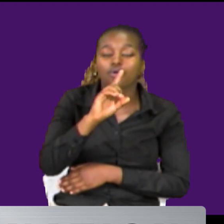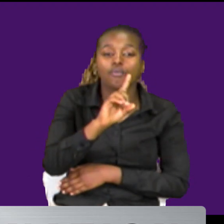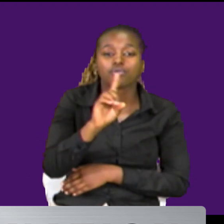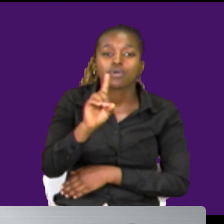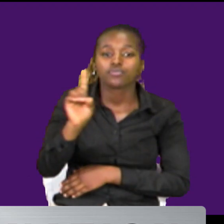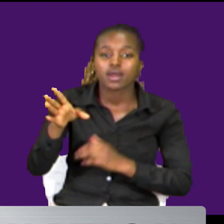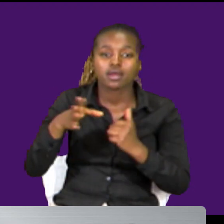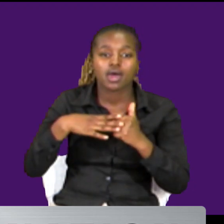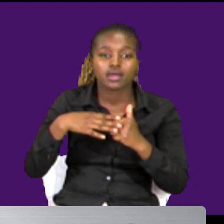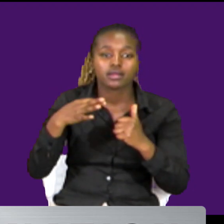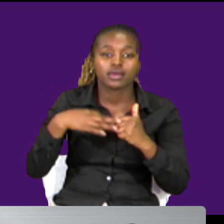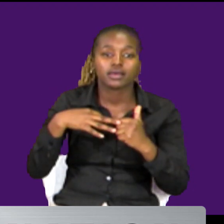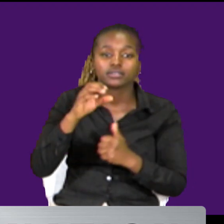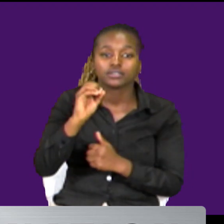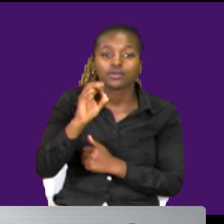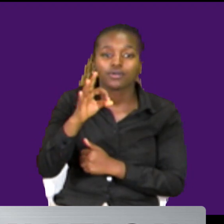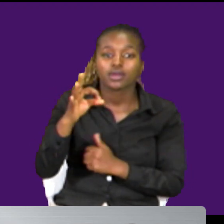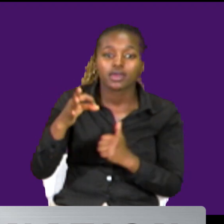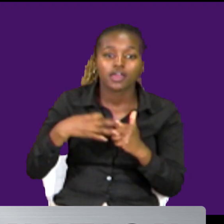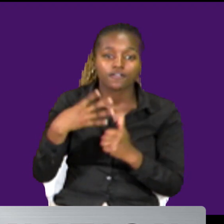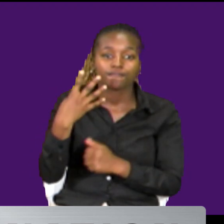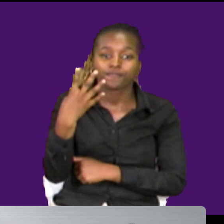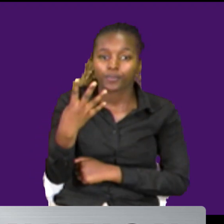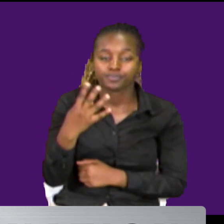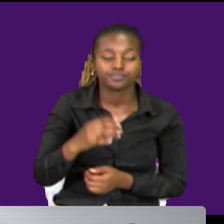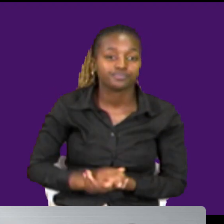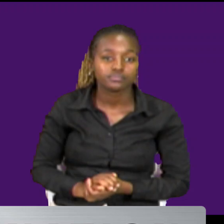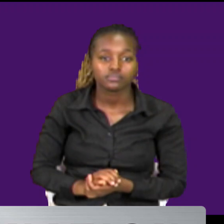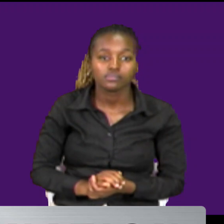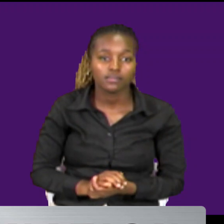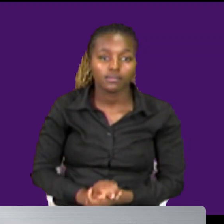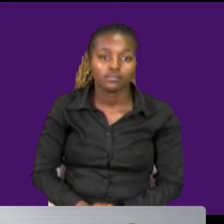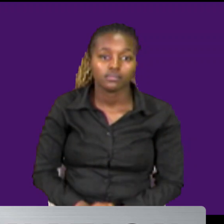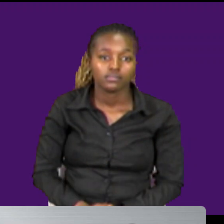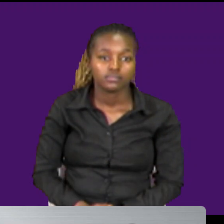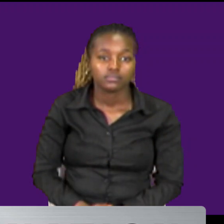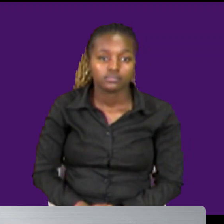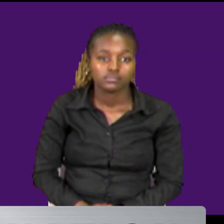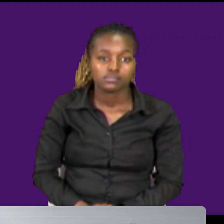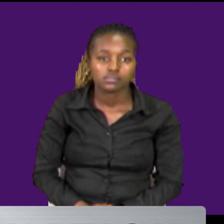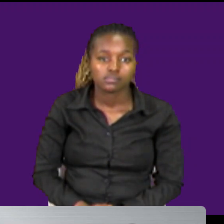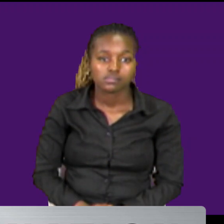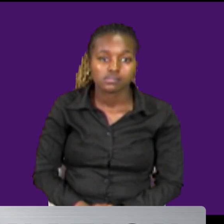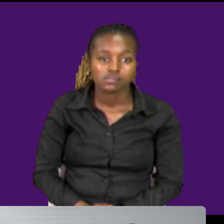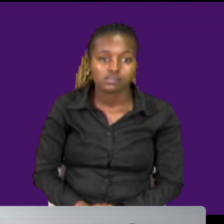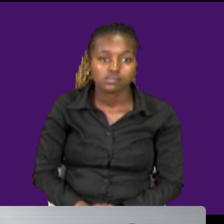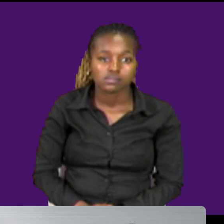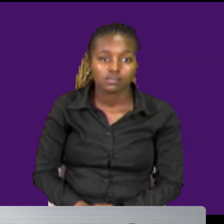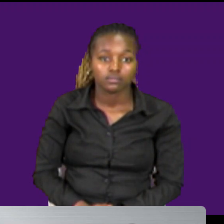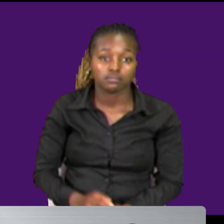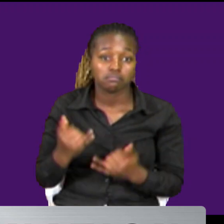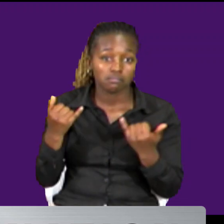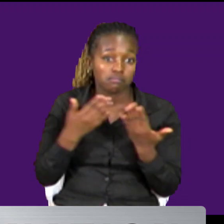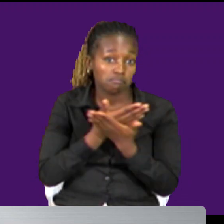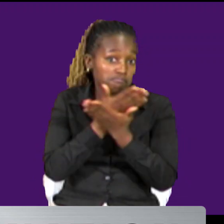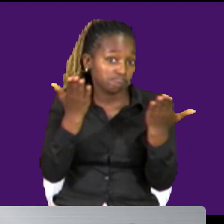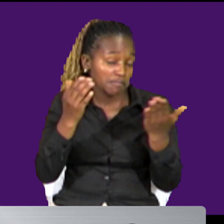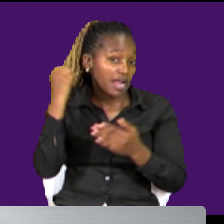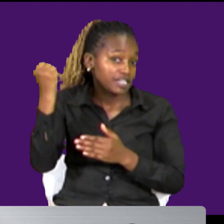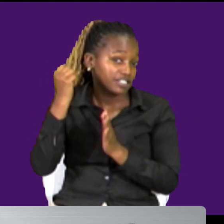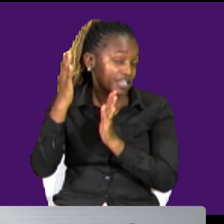980384. 0111 980384. My Gen Z out there, if you're like Esther